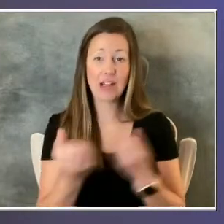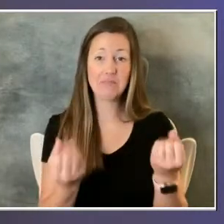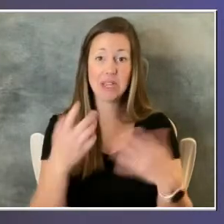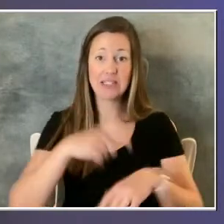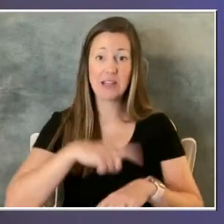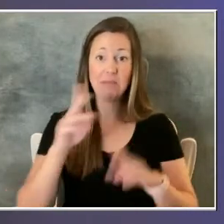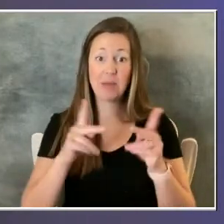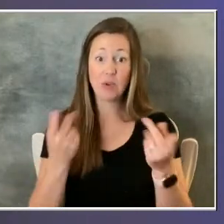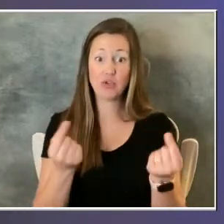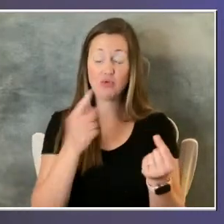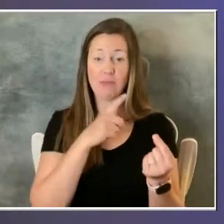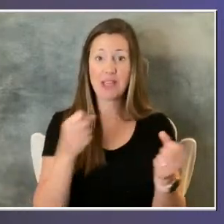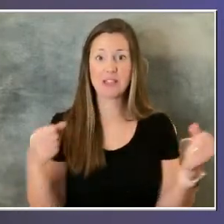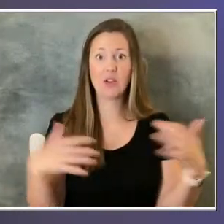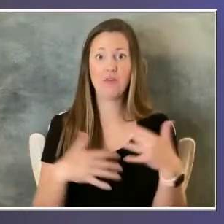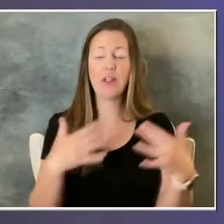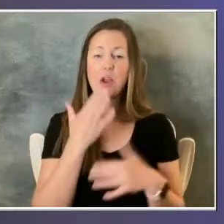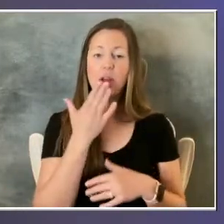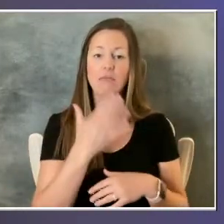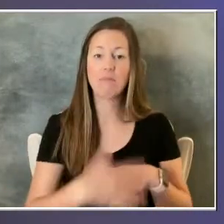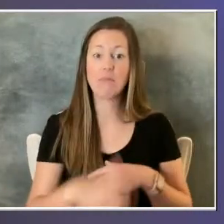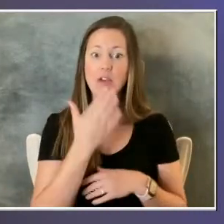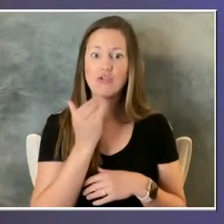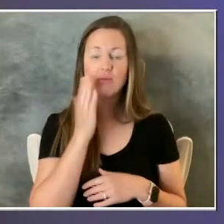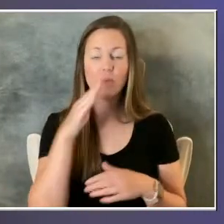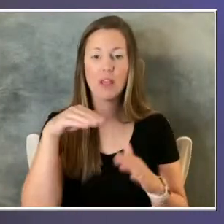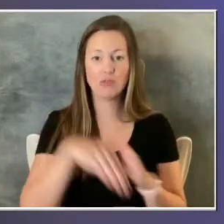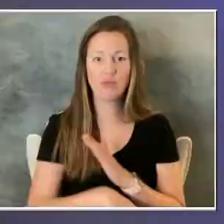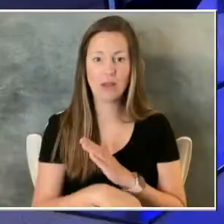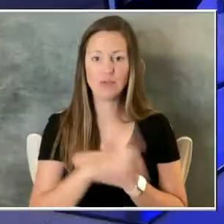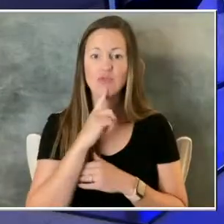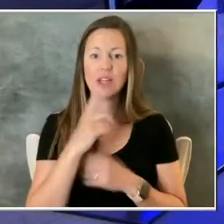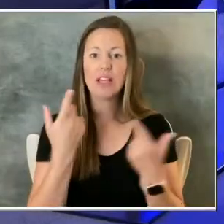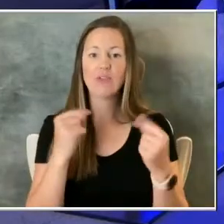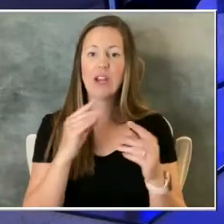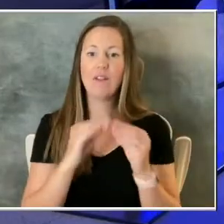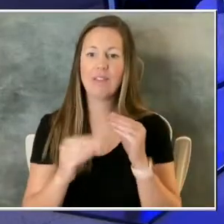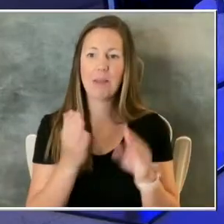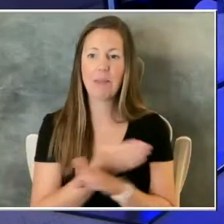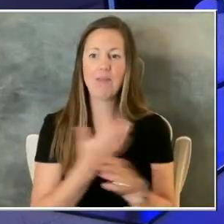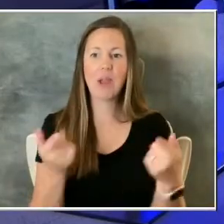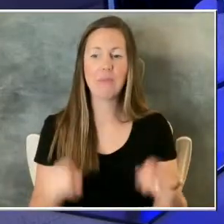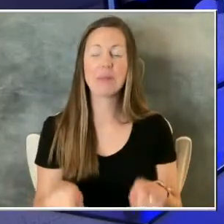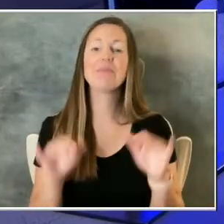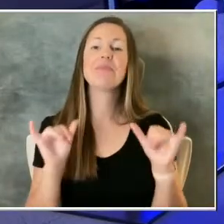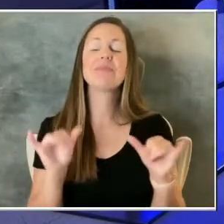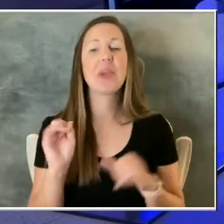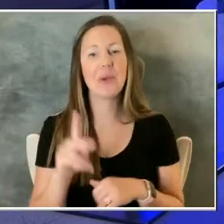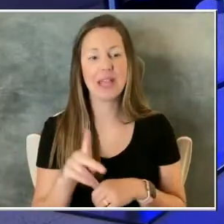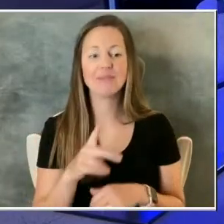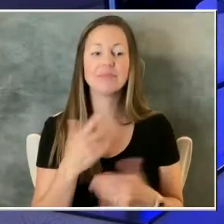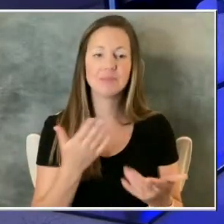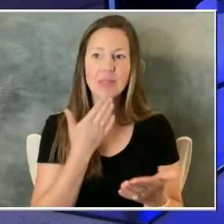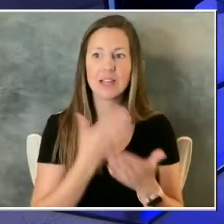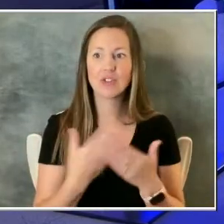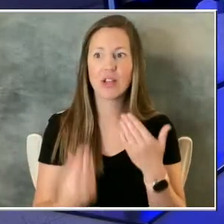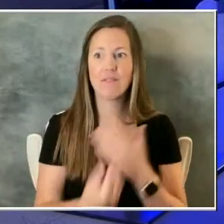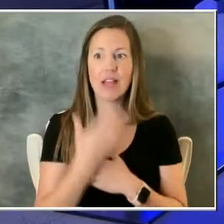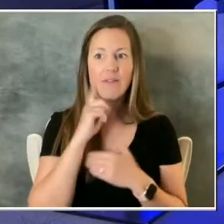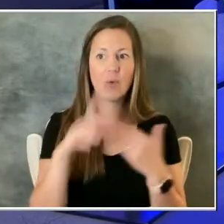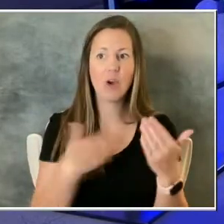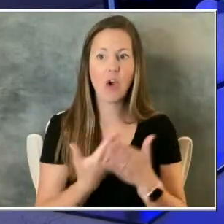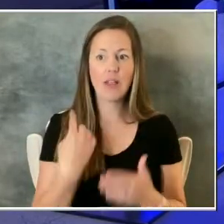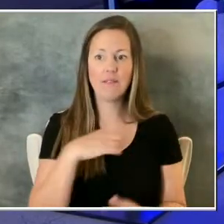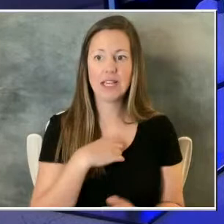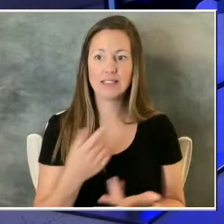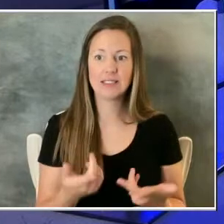blood sugar is going to drop. So then we fix it before that happens. Gotcha. Right? Okay, so that's great advice for all of us. And another thing is that you don't have to just be a